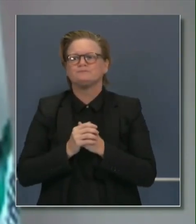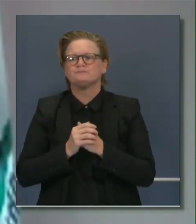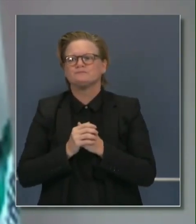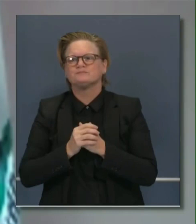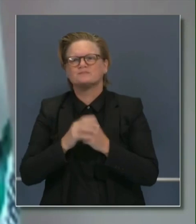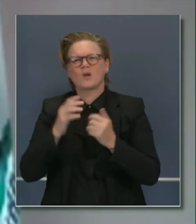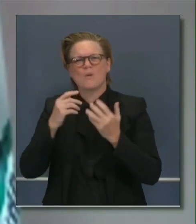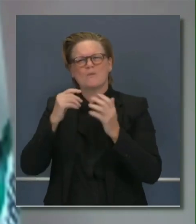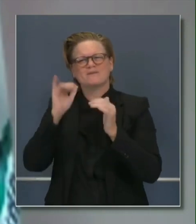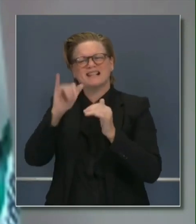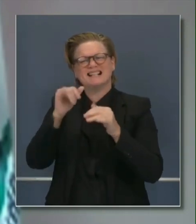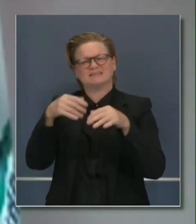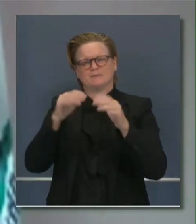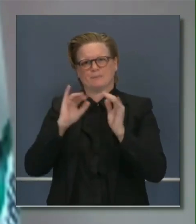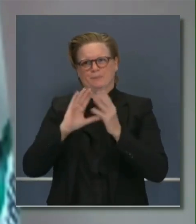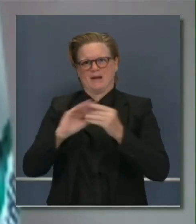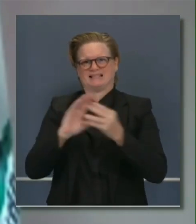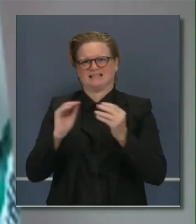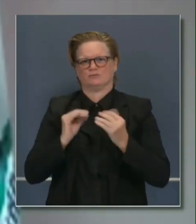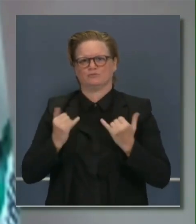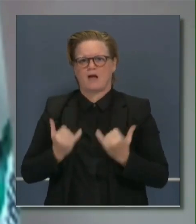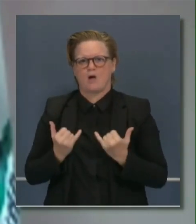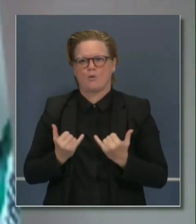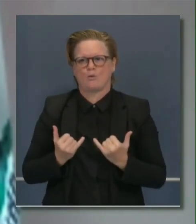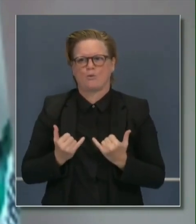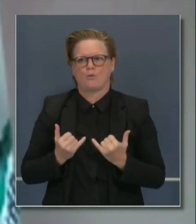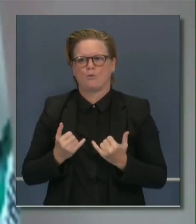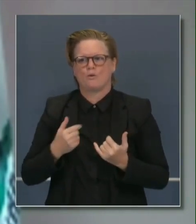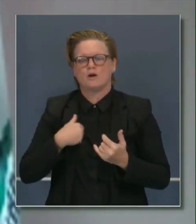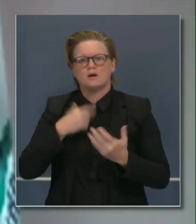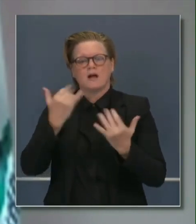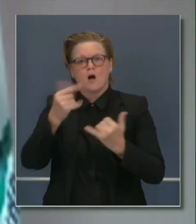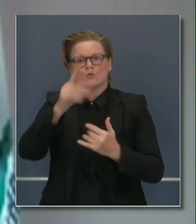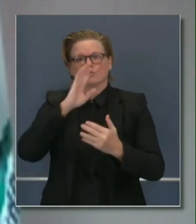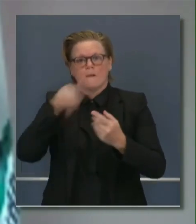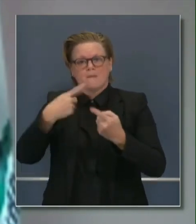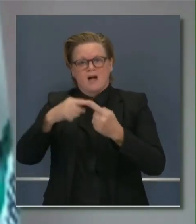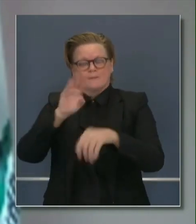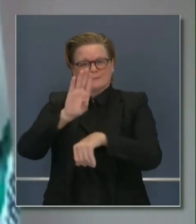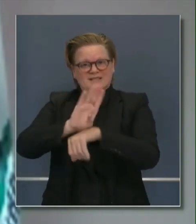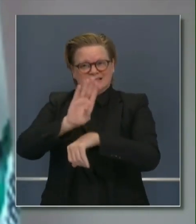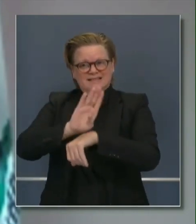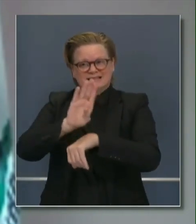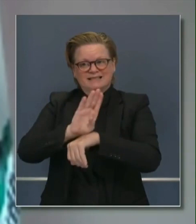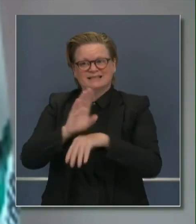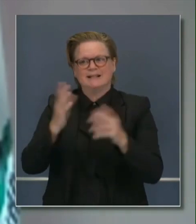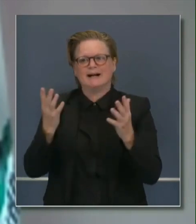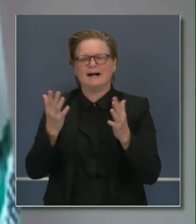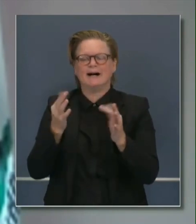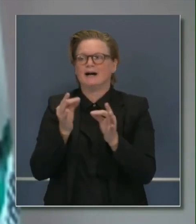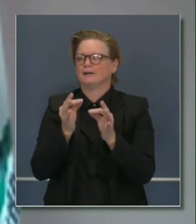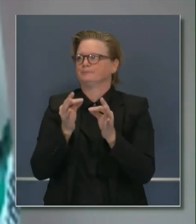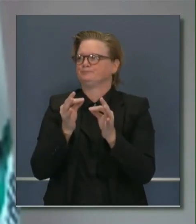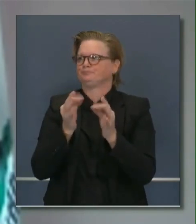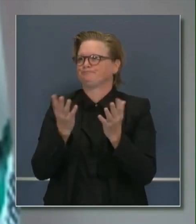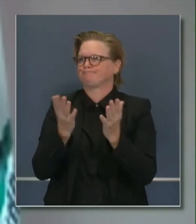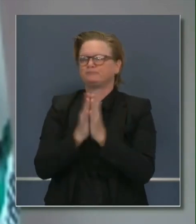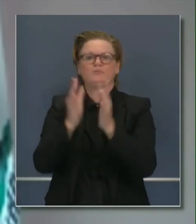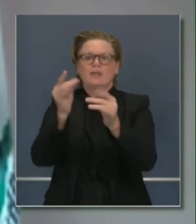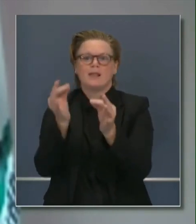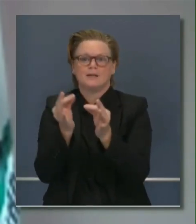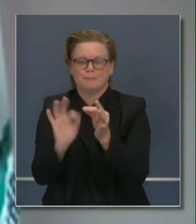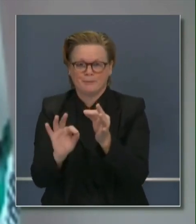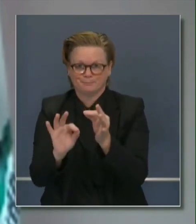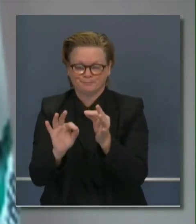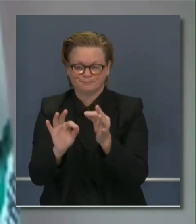of the day. Many of the industries that you spoke about, John, I think it's simple. What we know is that where you are not